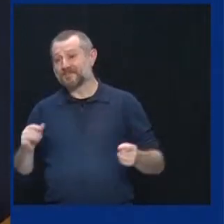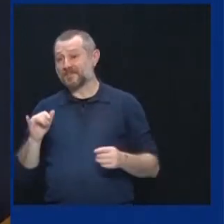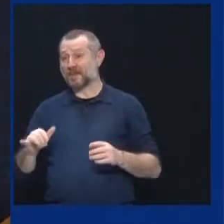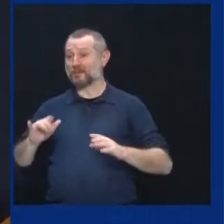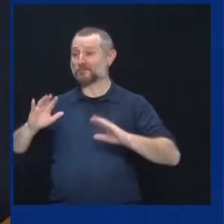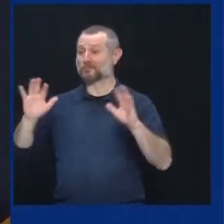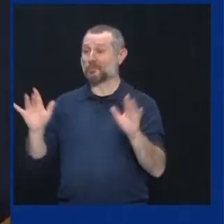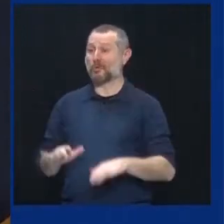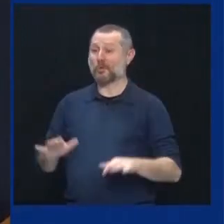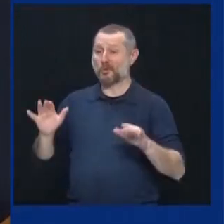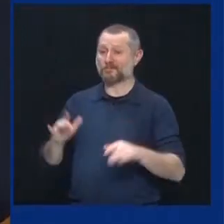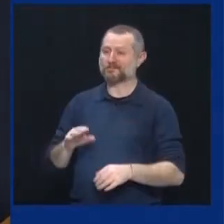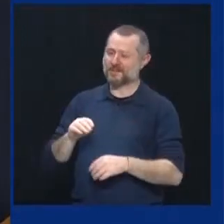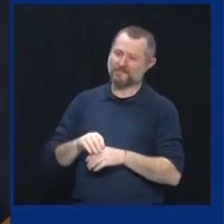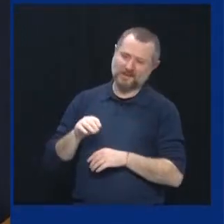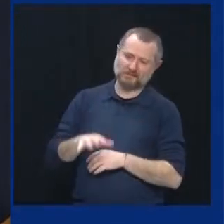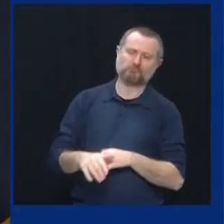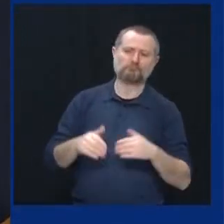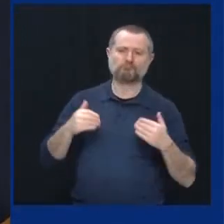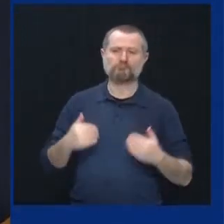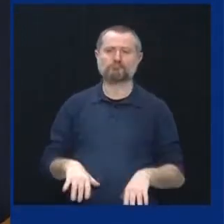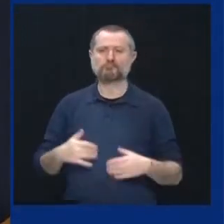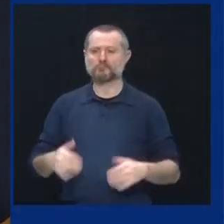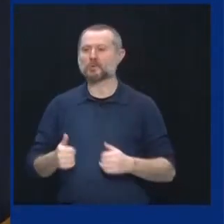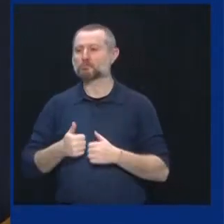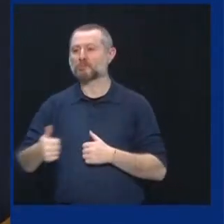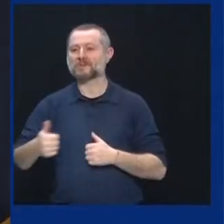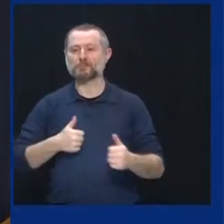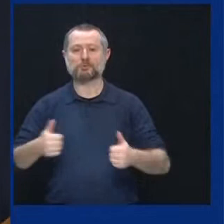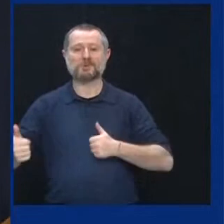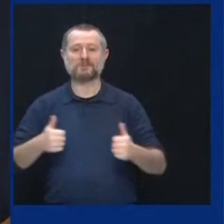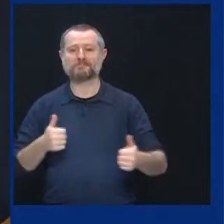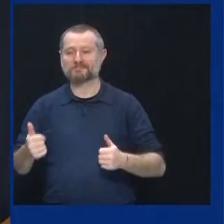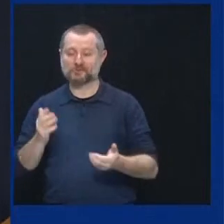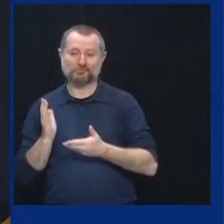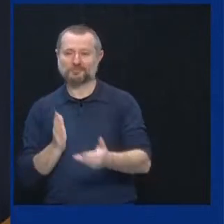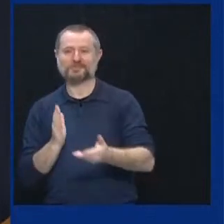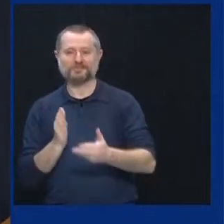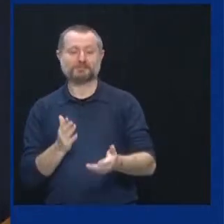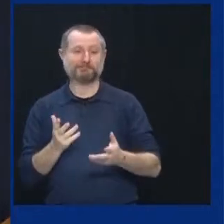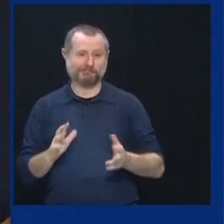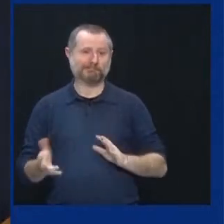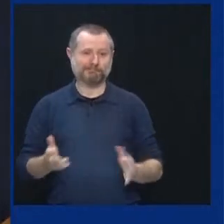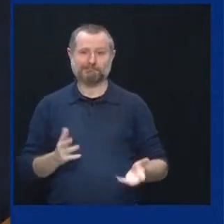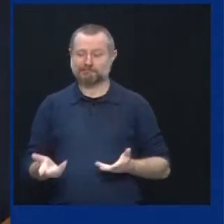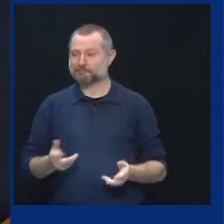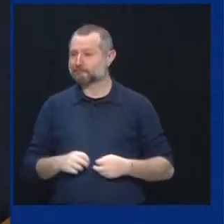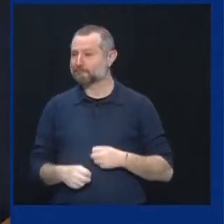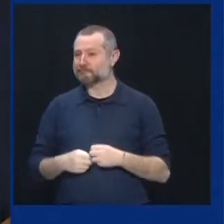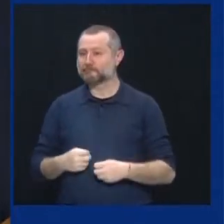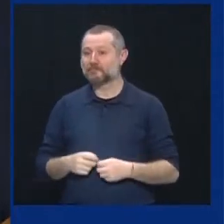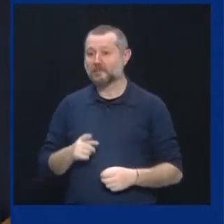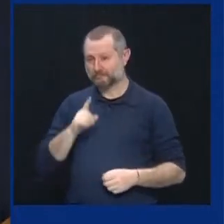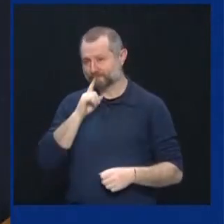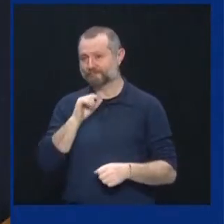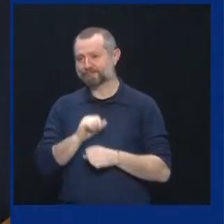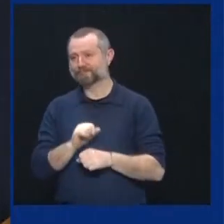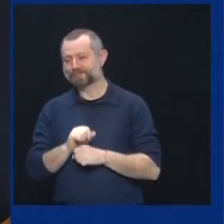affected many of the transport hubs and that there are delays.